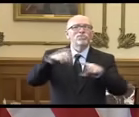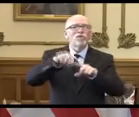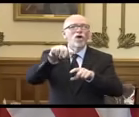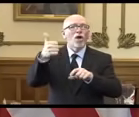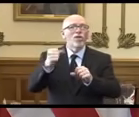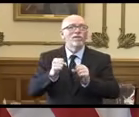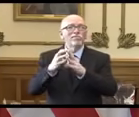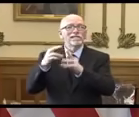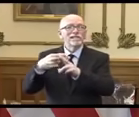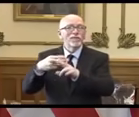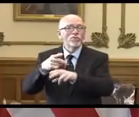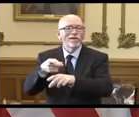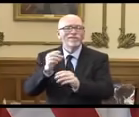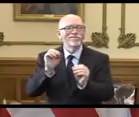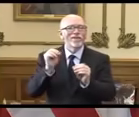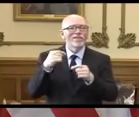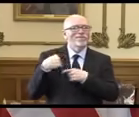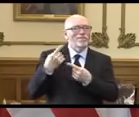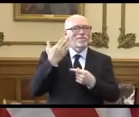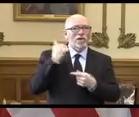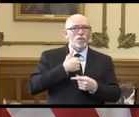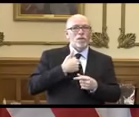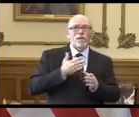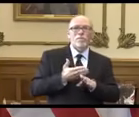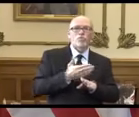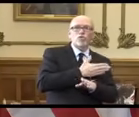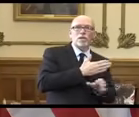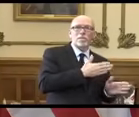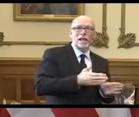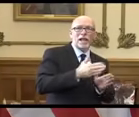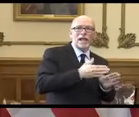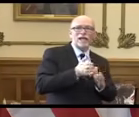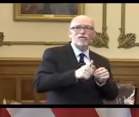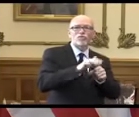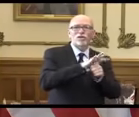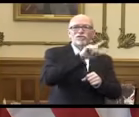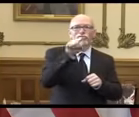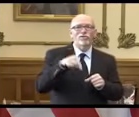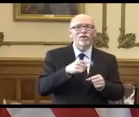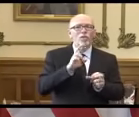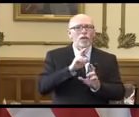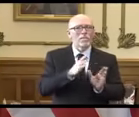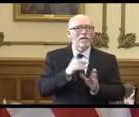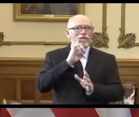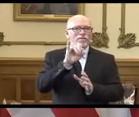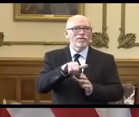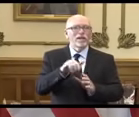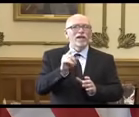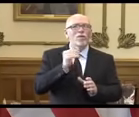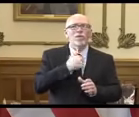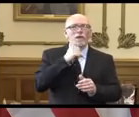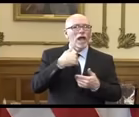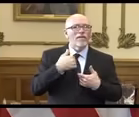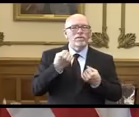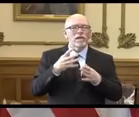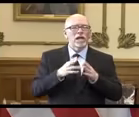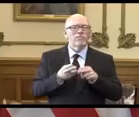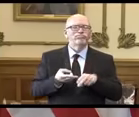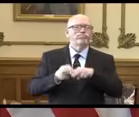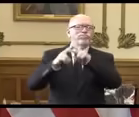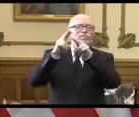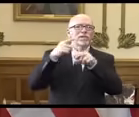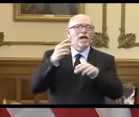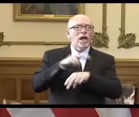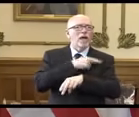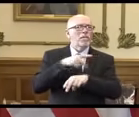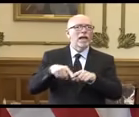spaces. And that's because of the pre-planning that's been done at the regional level in partnership with hospital systems, with EMS and